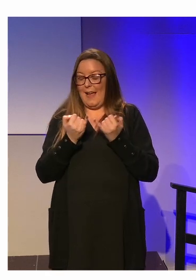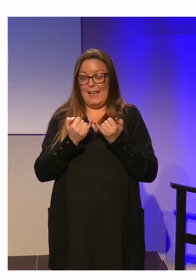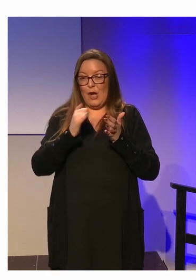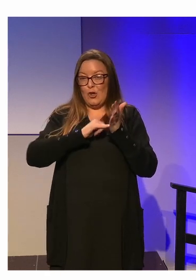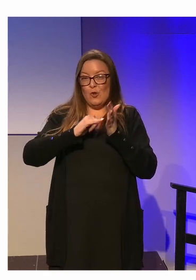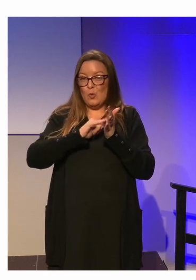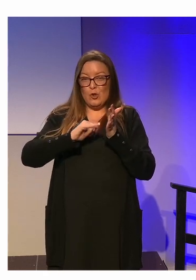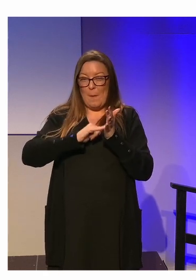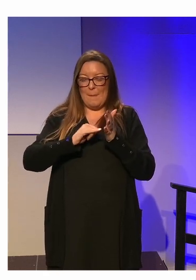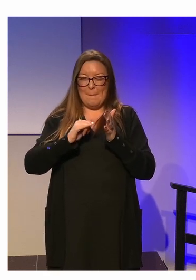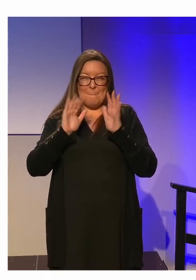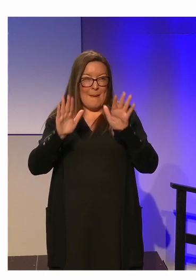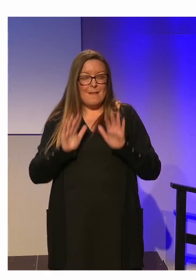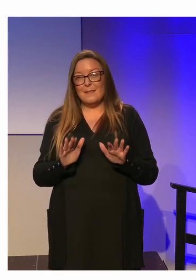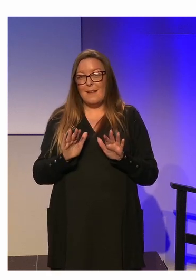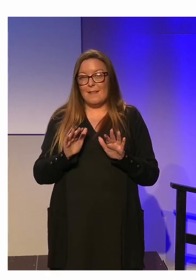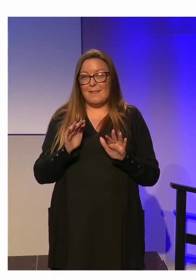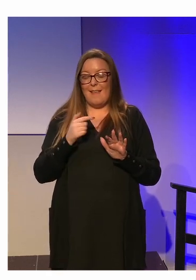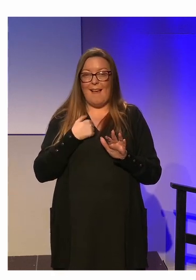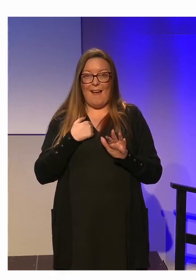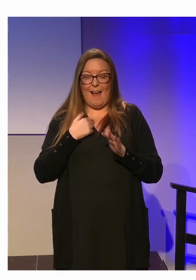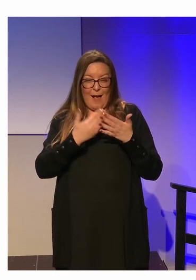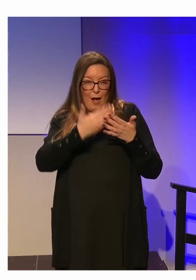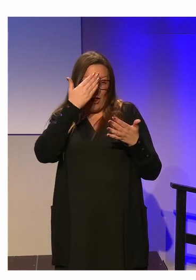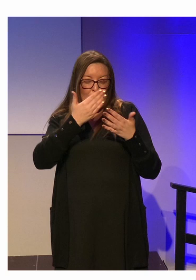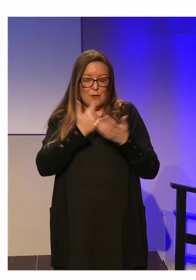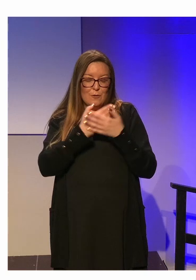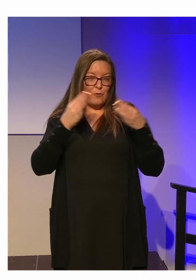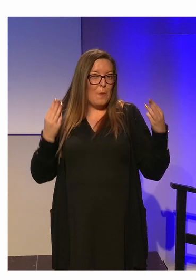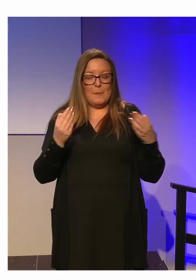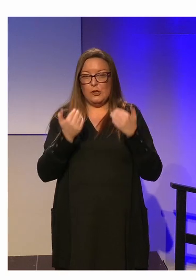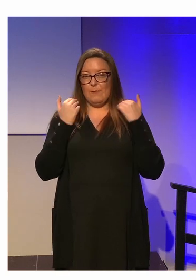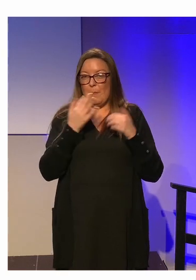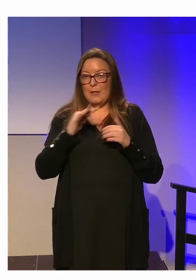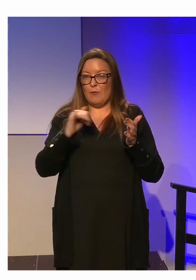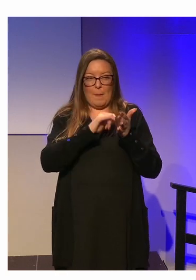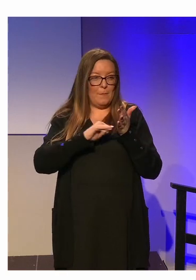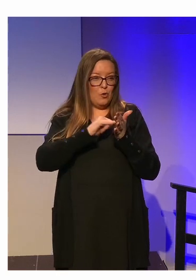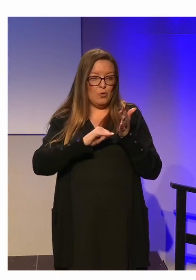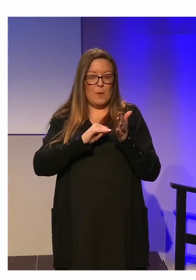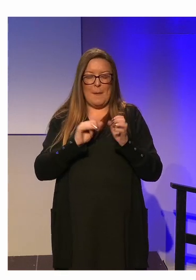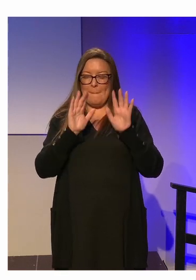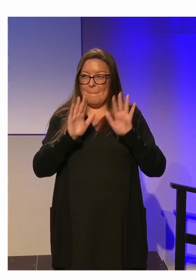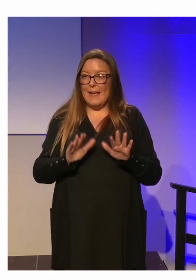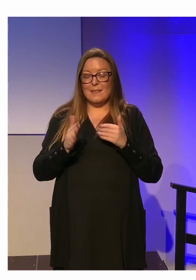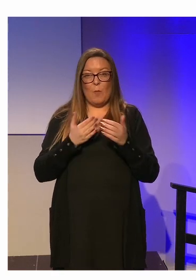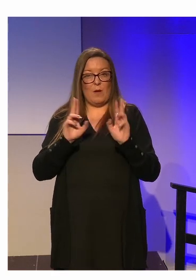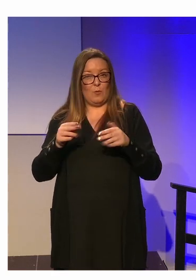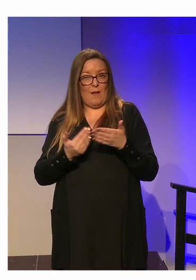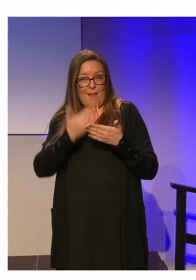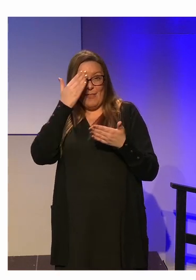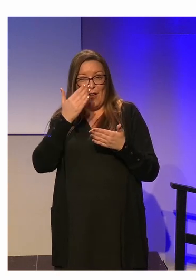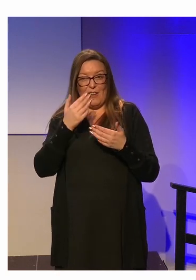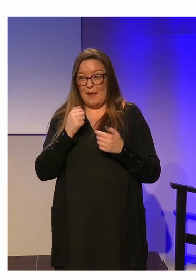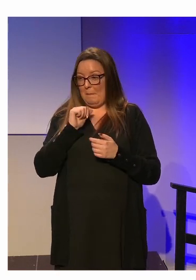I learned how to change something on my sink, and I have no experience doing that, right? Amazing what you can learn. And I didn't read